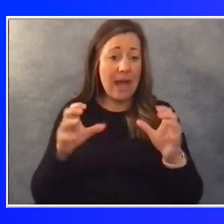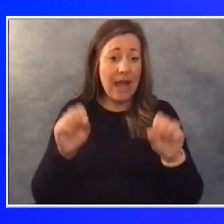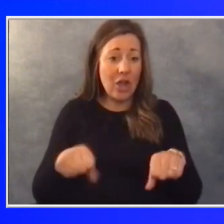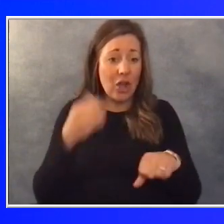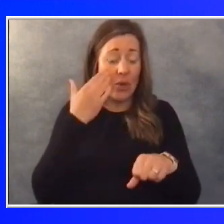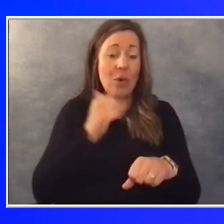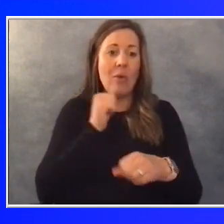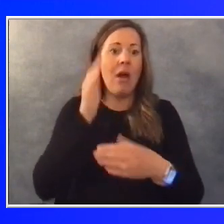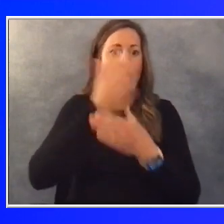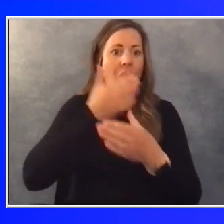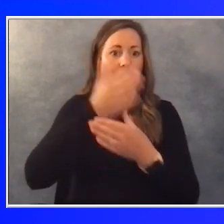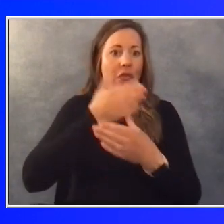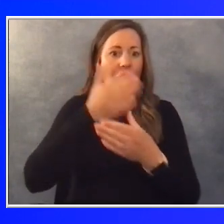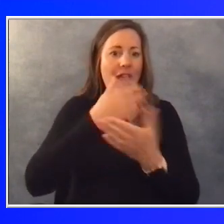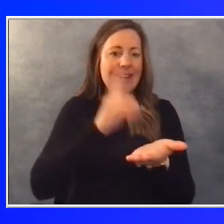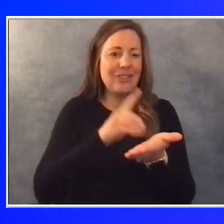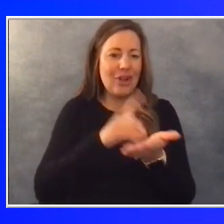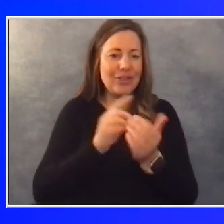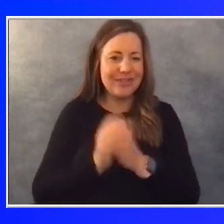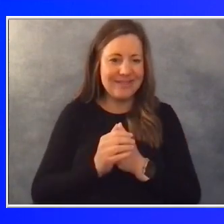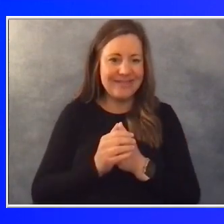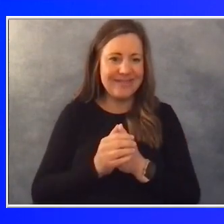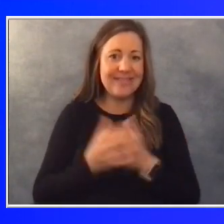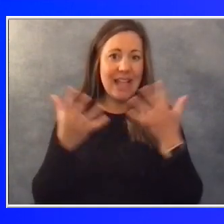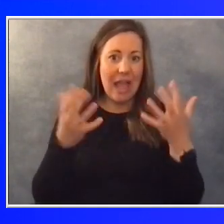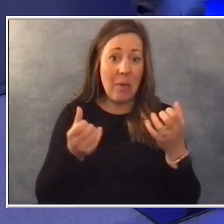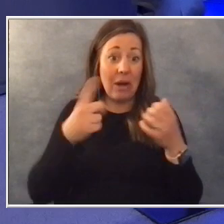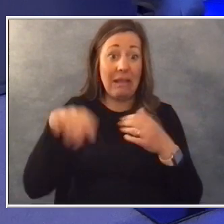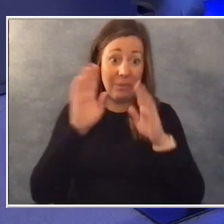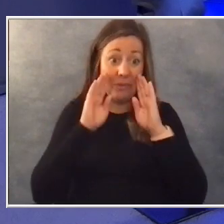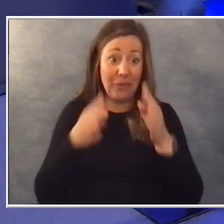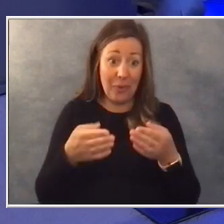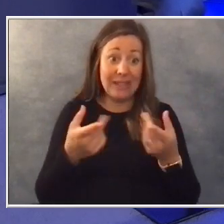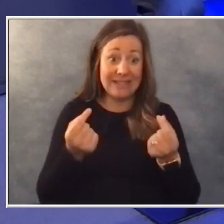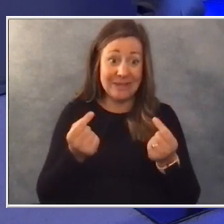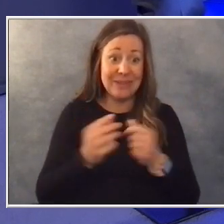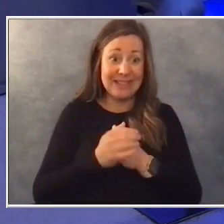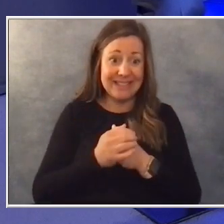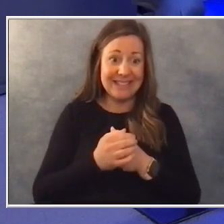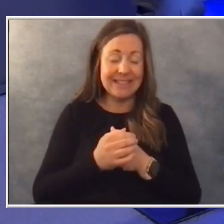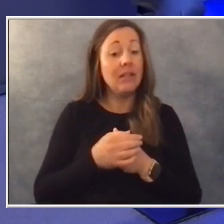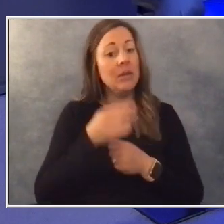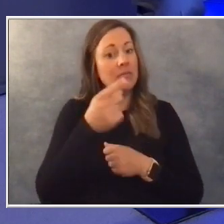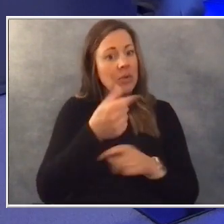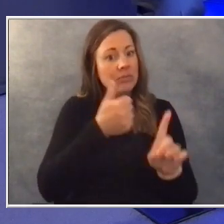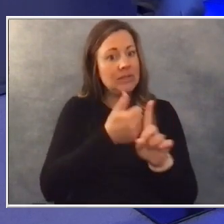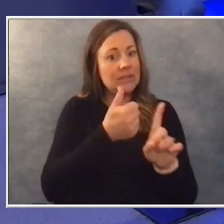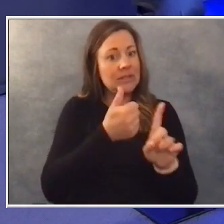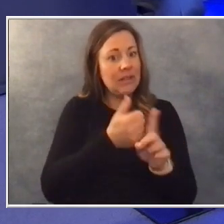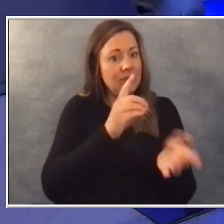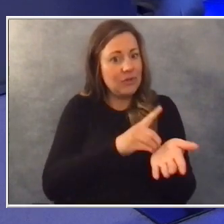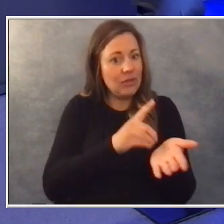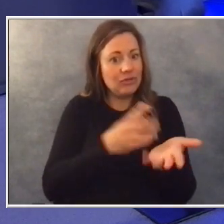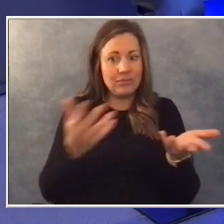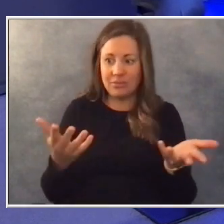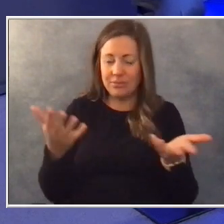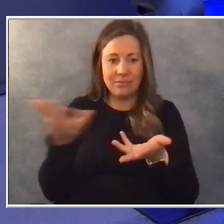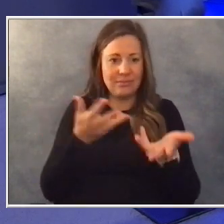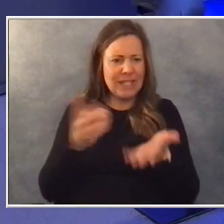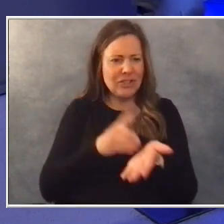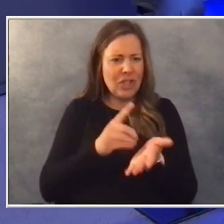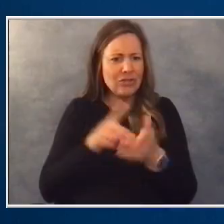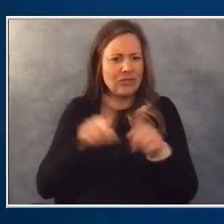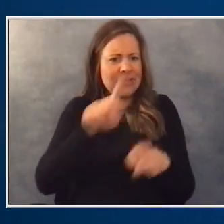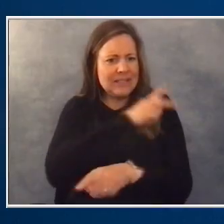team. I wanted them to concentrate on what they were doing. I was going to ask you, what's it like having a doctor as a patient? You know,